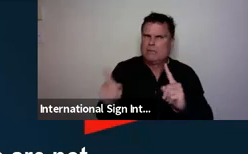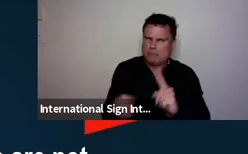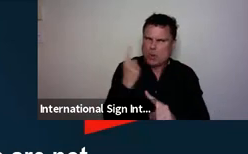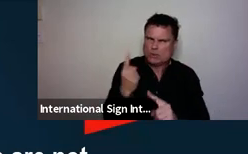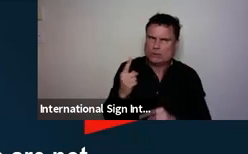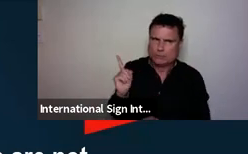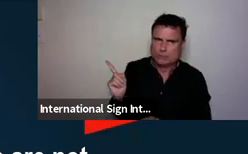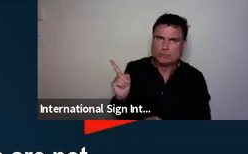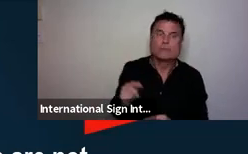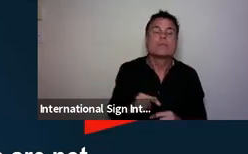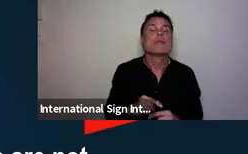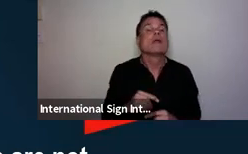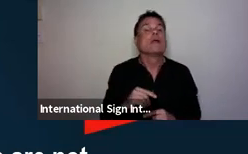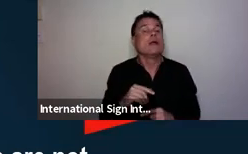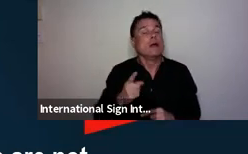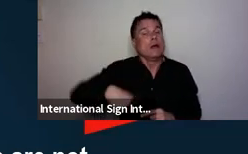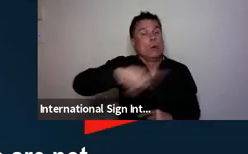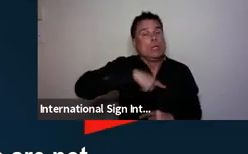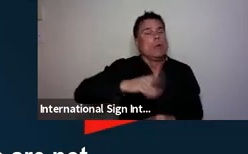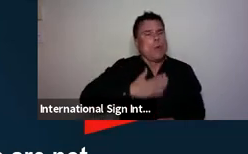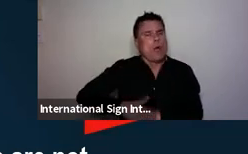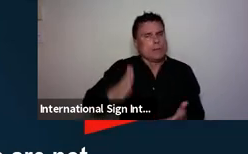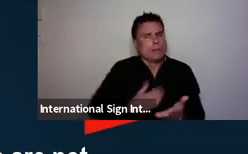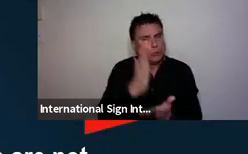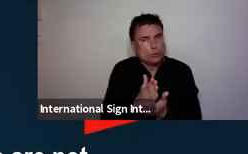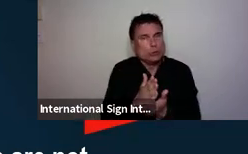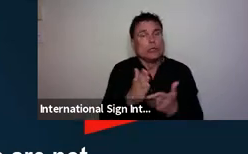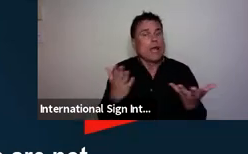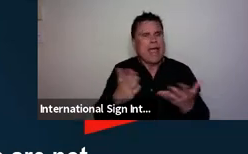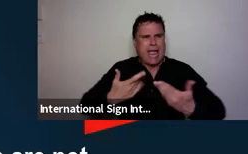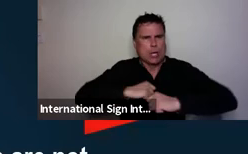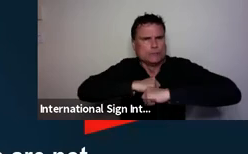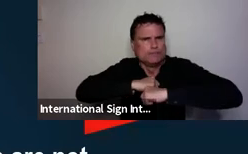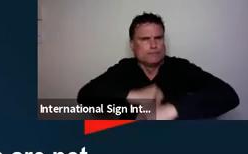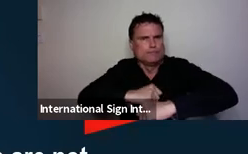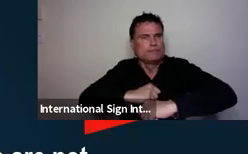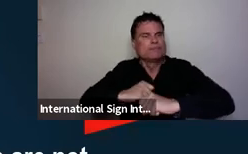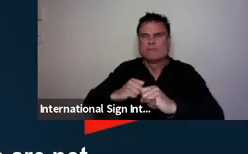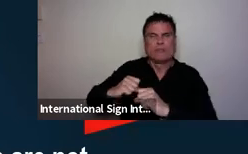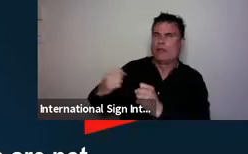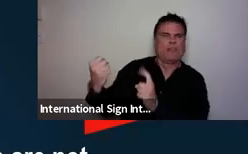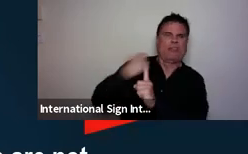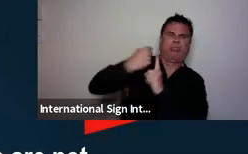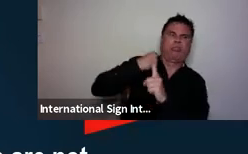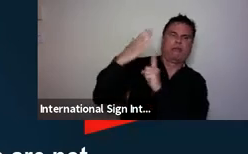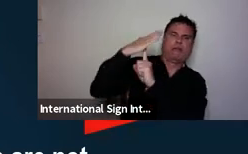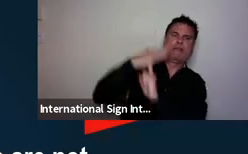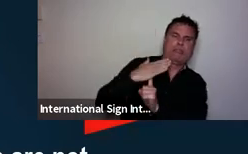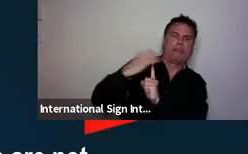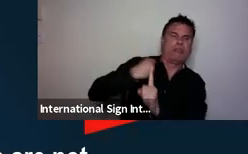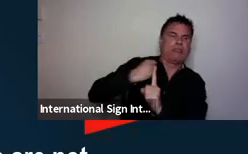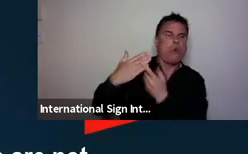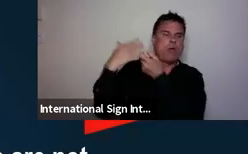that measures to prevent and protect against violence, stigma, and discrimination against young people, especially women and